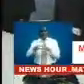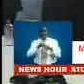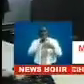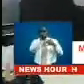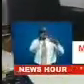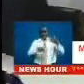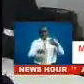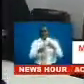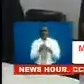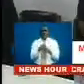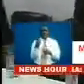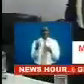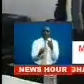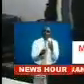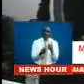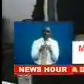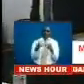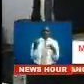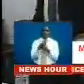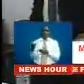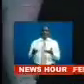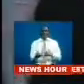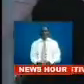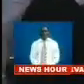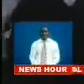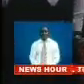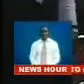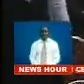to mark the week includes visits to prisons.